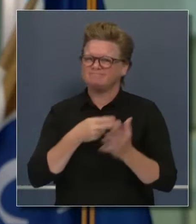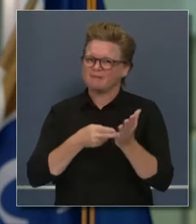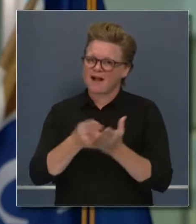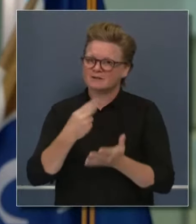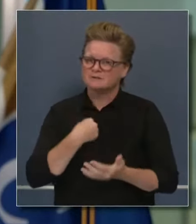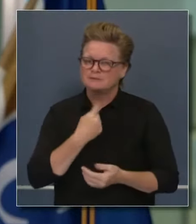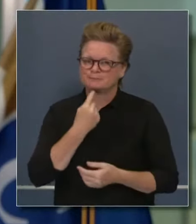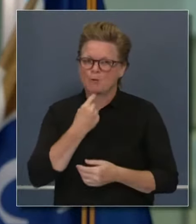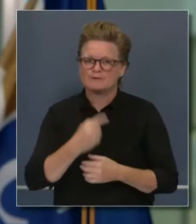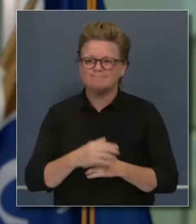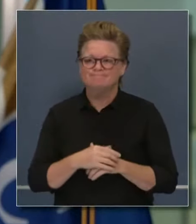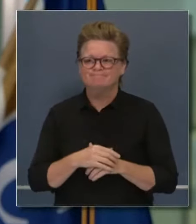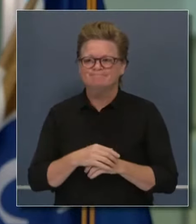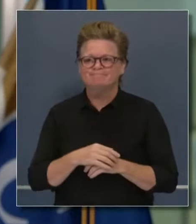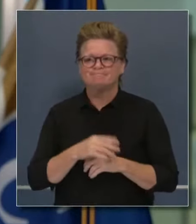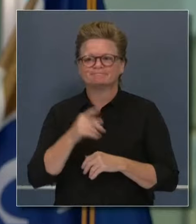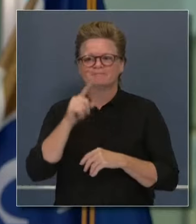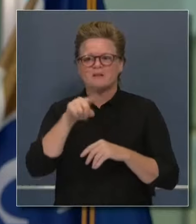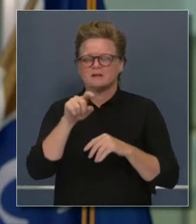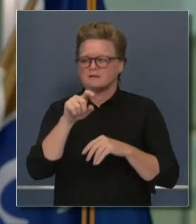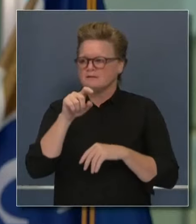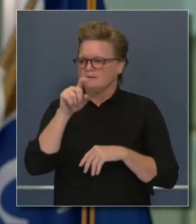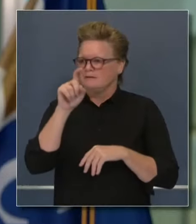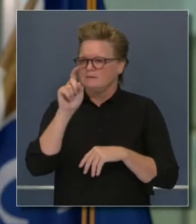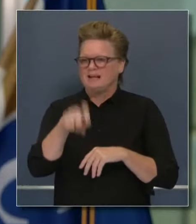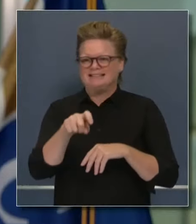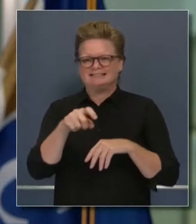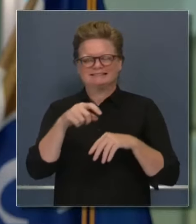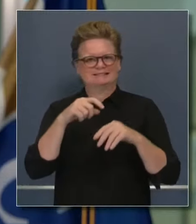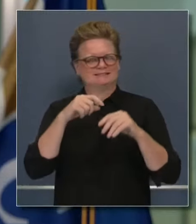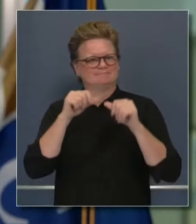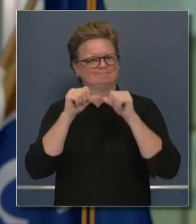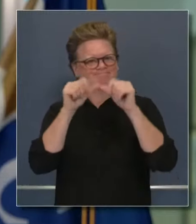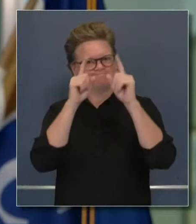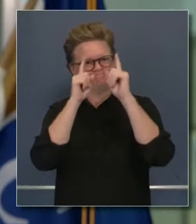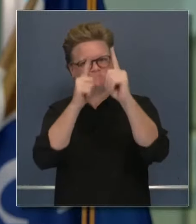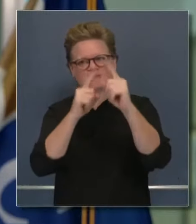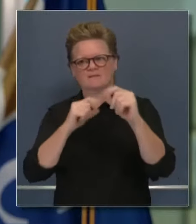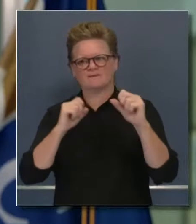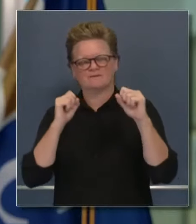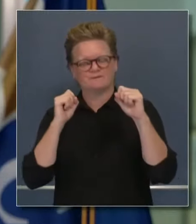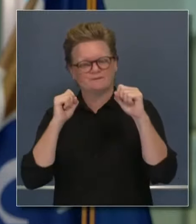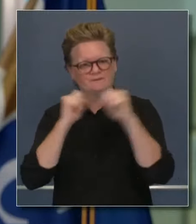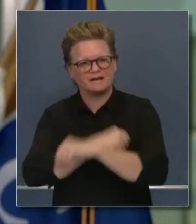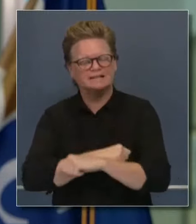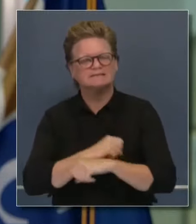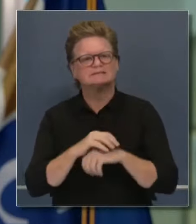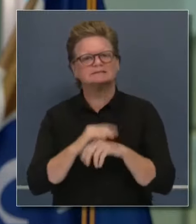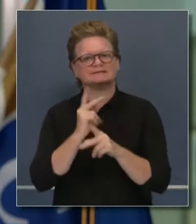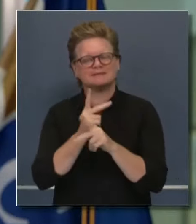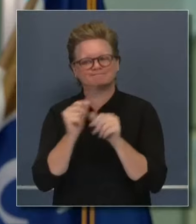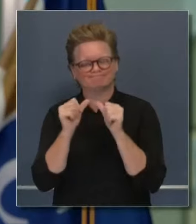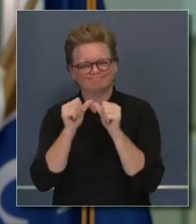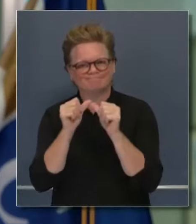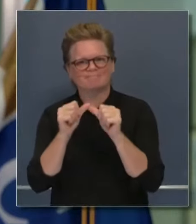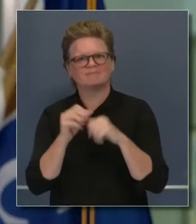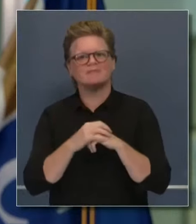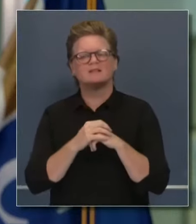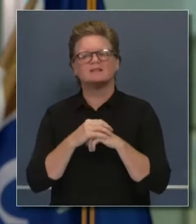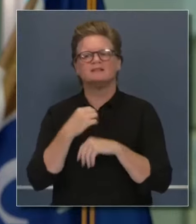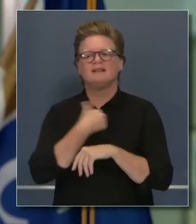power to rise up and elevate our capacity to lead